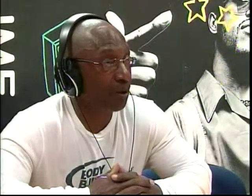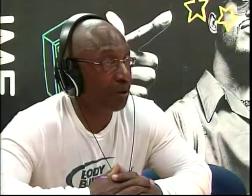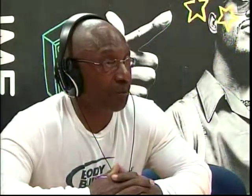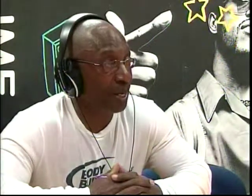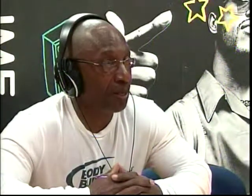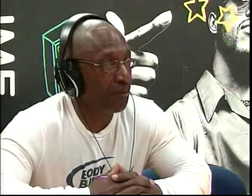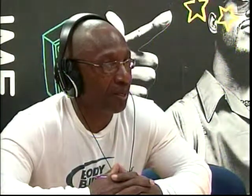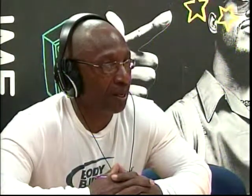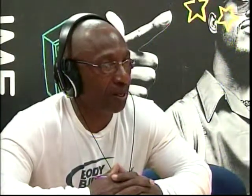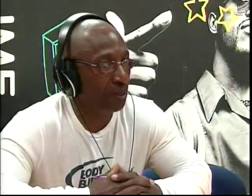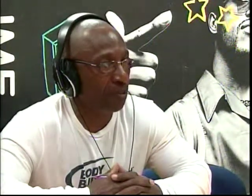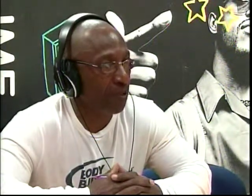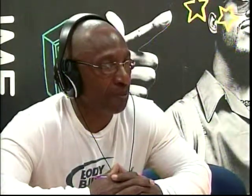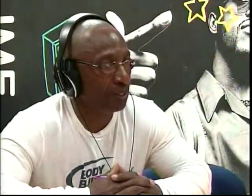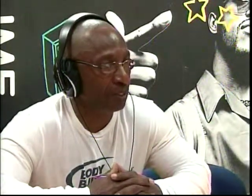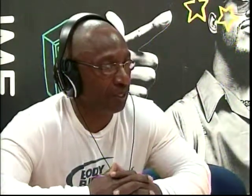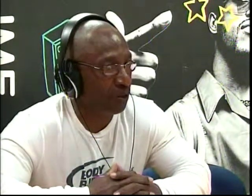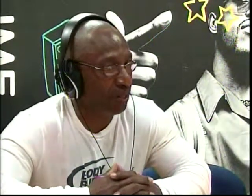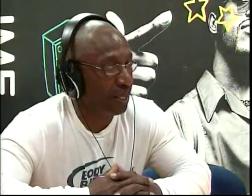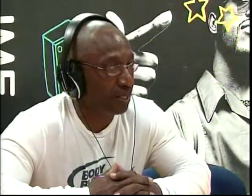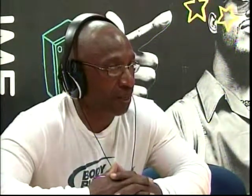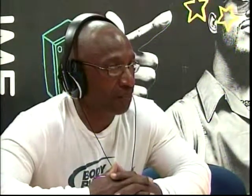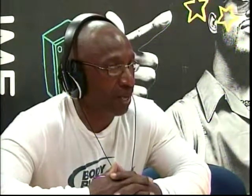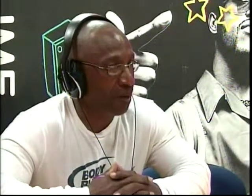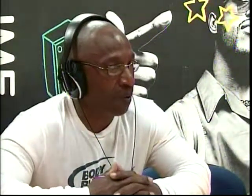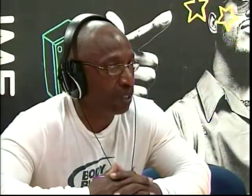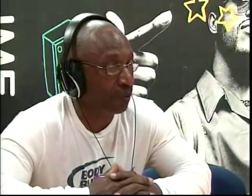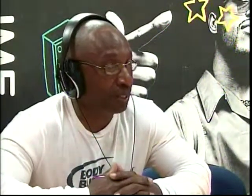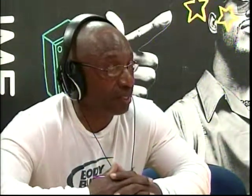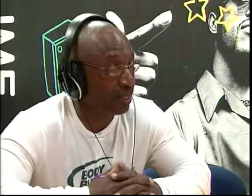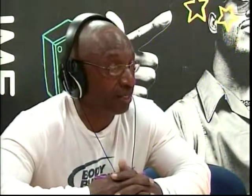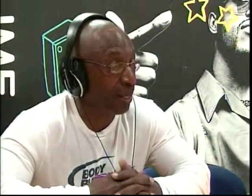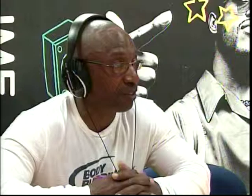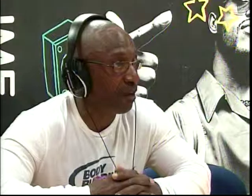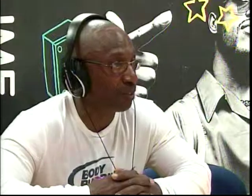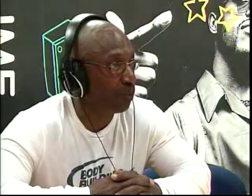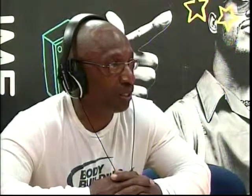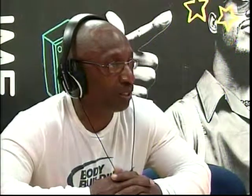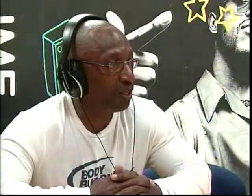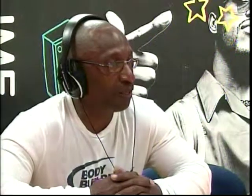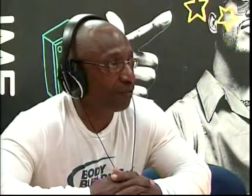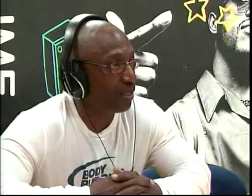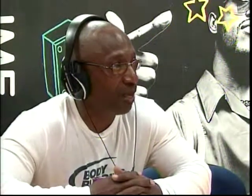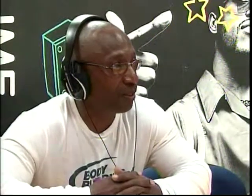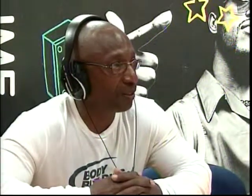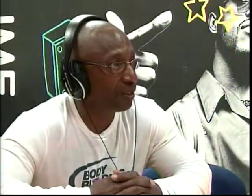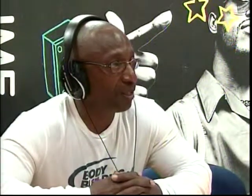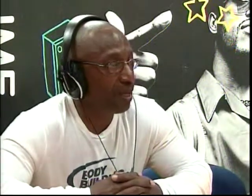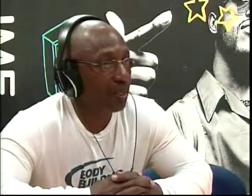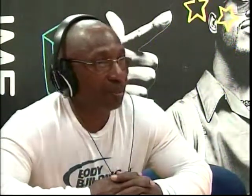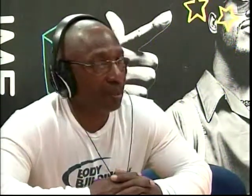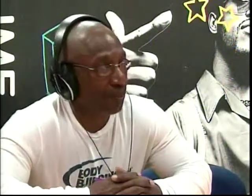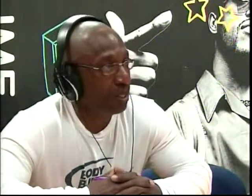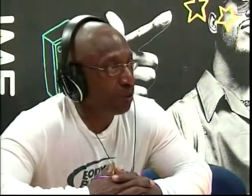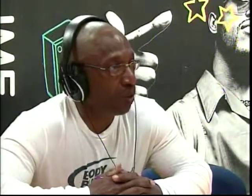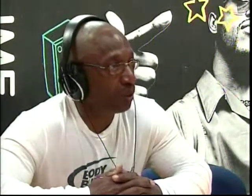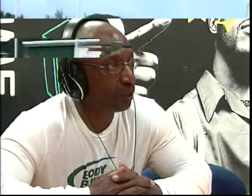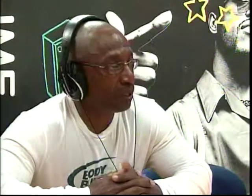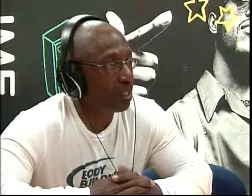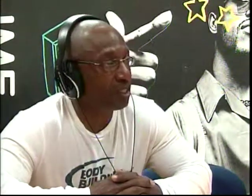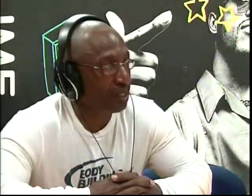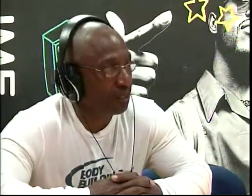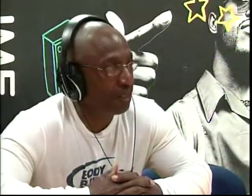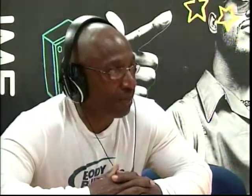saw when he compared the performance of Tino in that game that I watched with that said next fast bowler, Fidel. To me, he